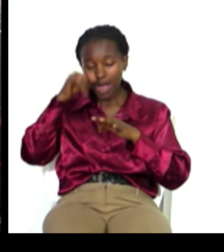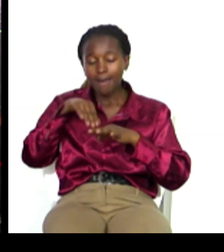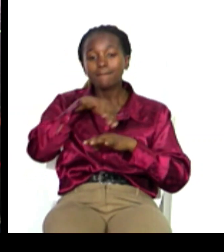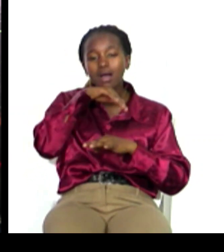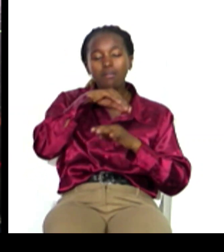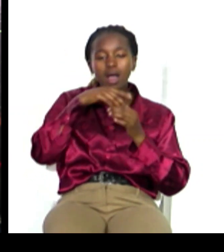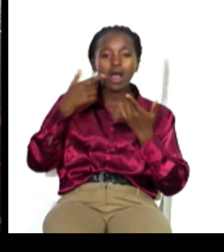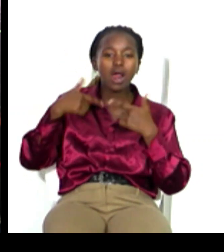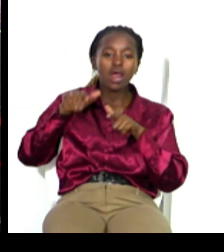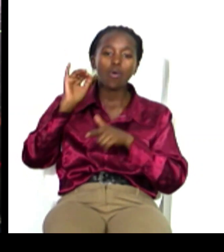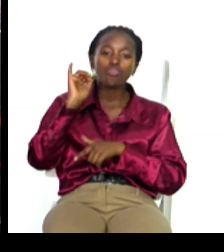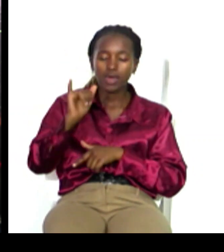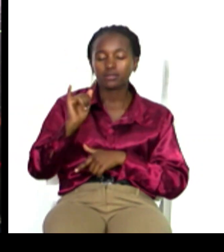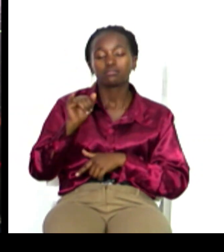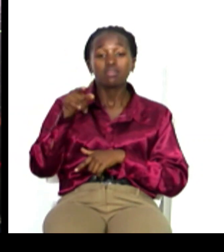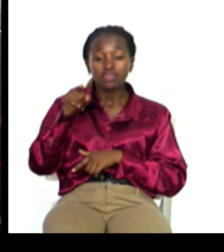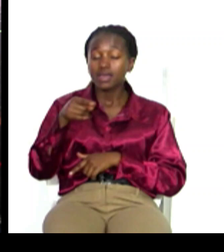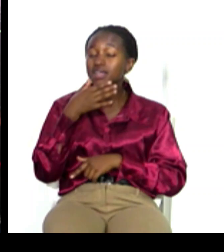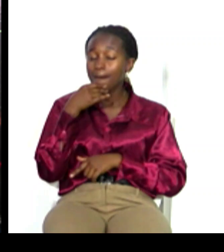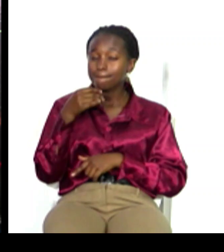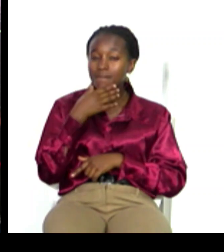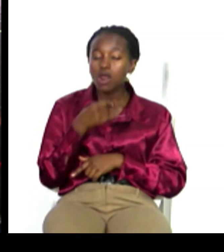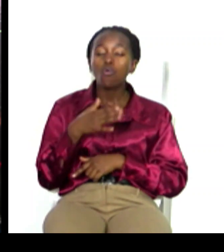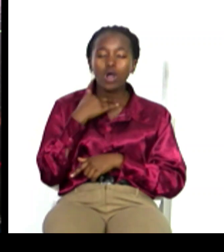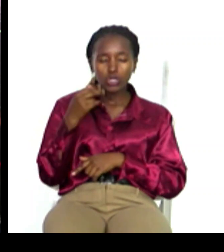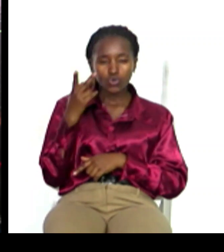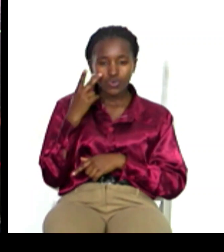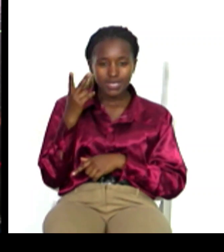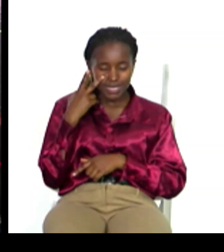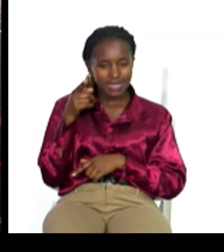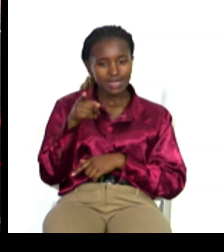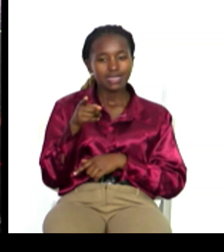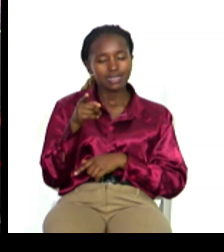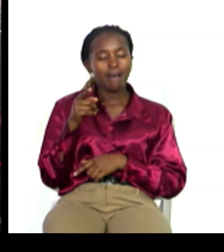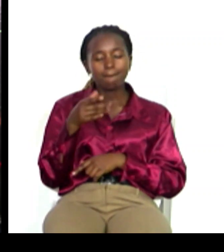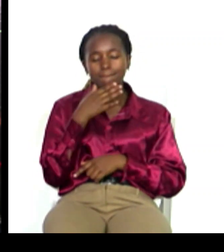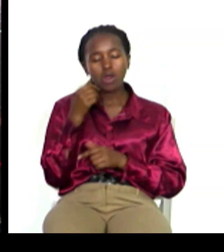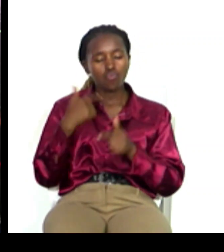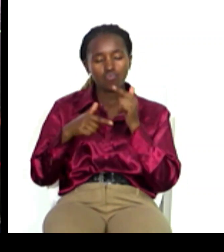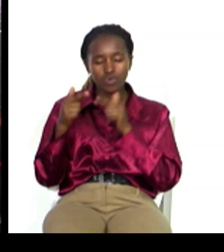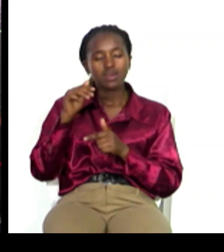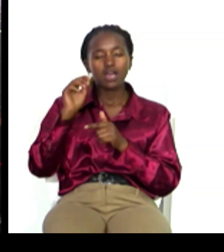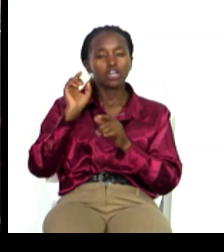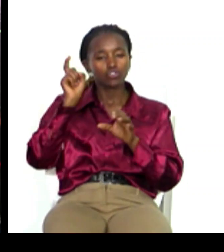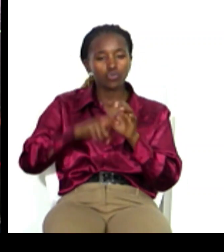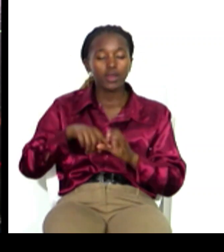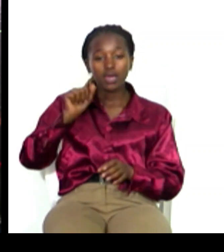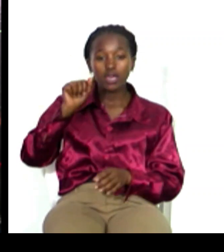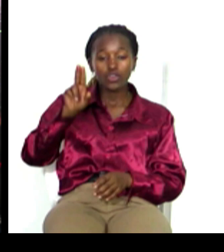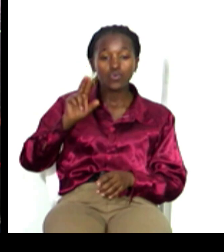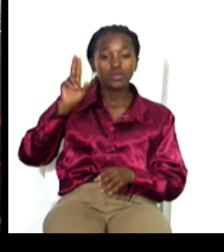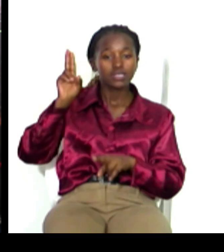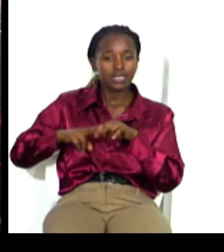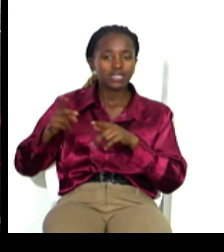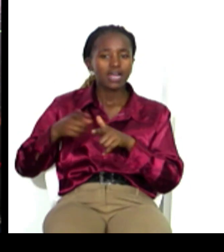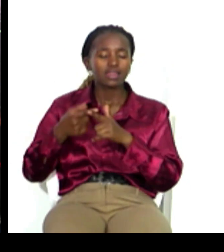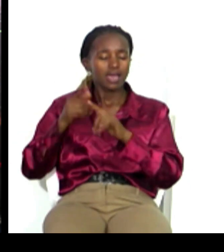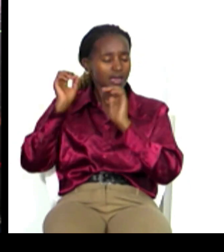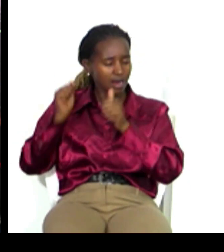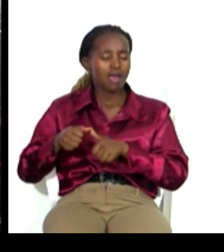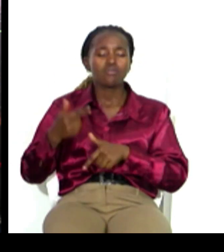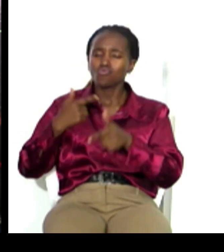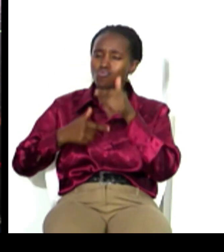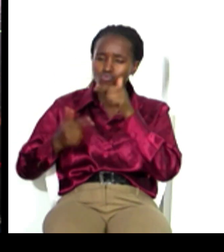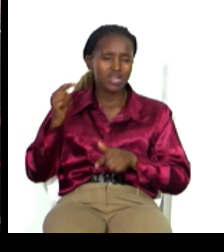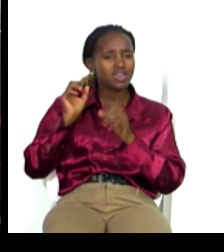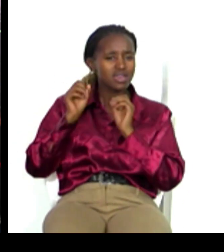So those are what people wanna trust Raila kwa hiyo AU seat. Unaweza unganisha country zote. What can